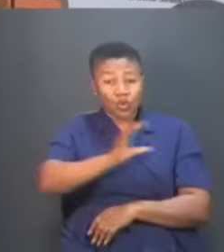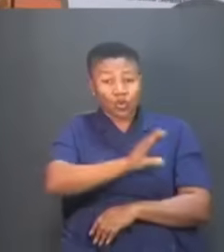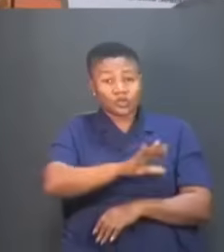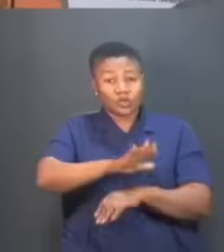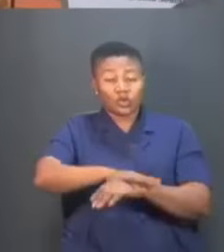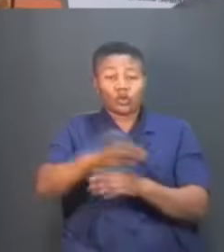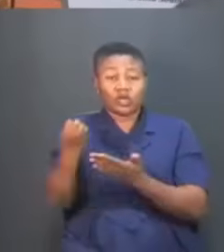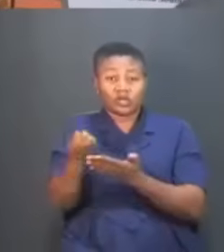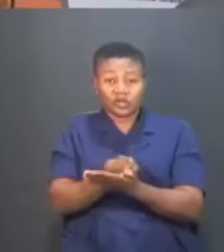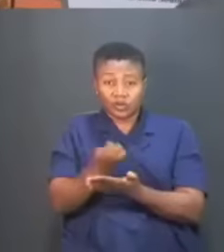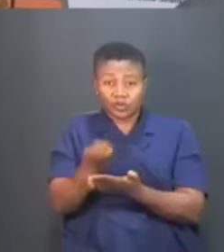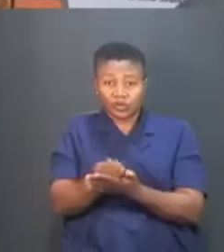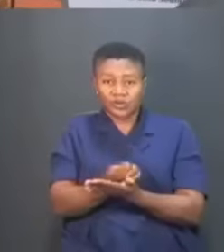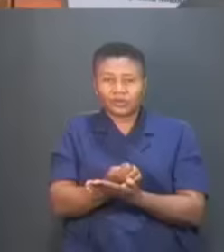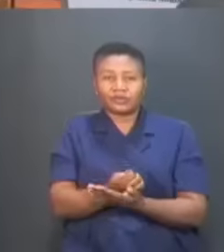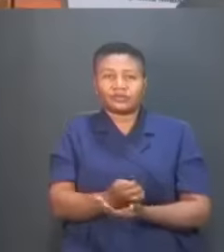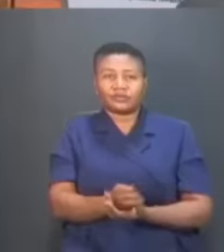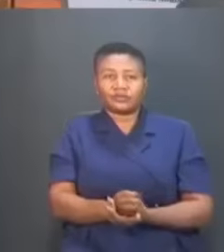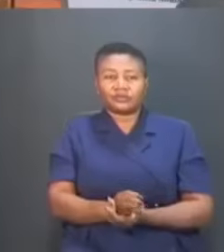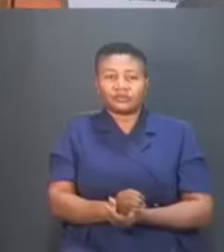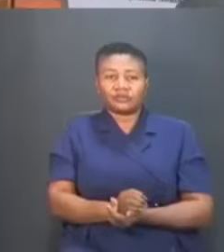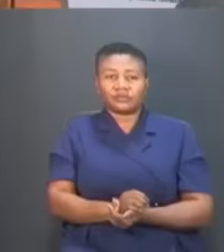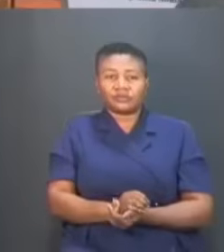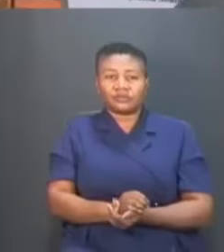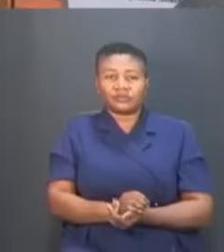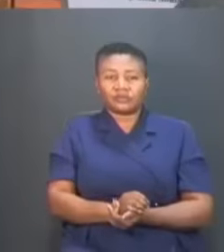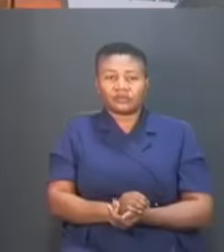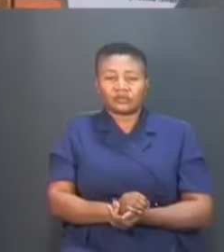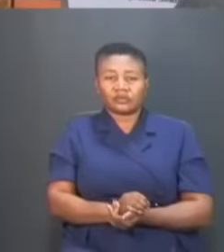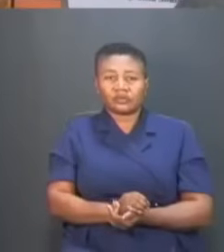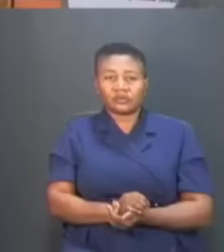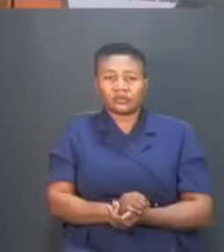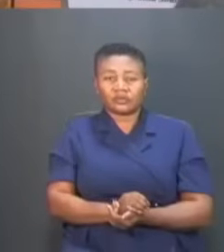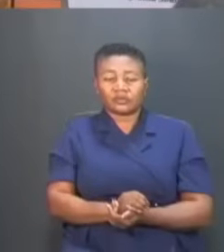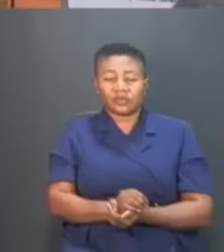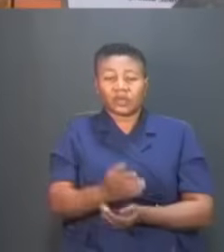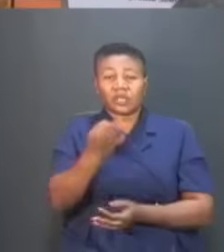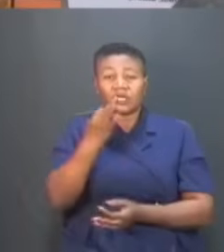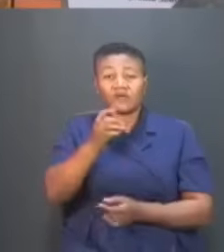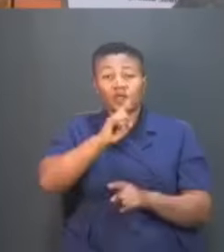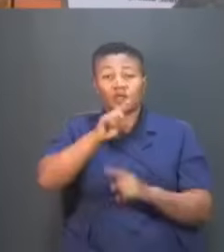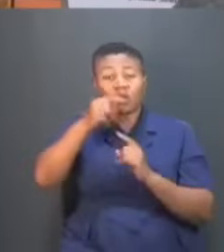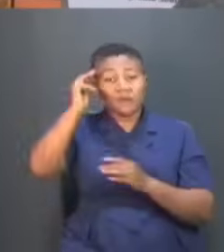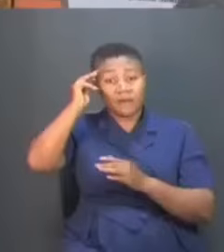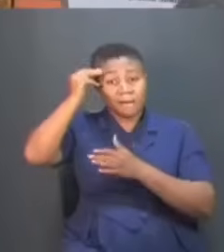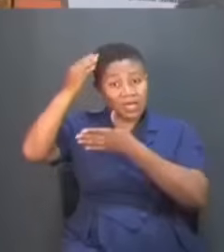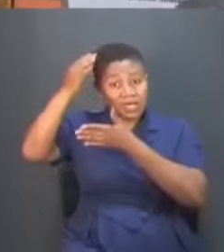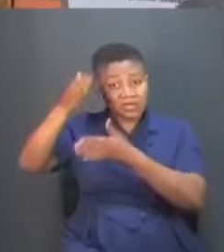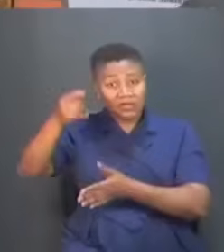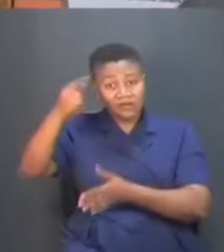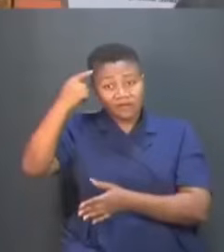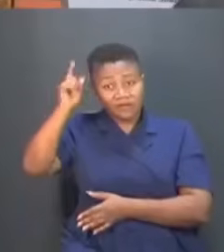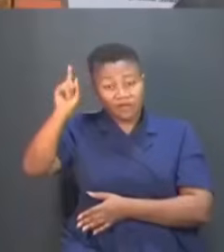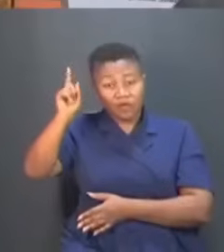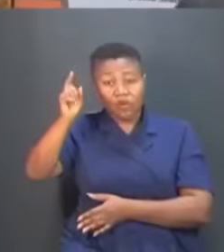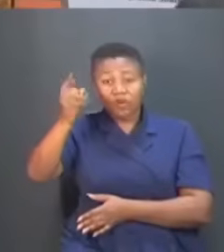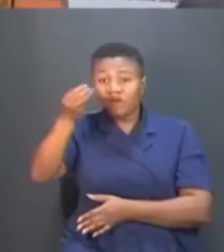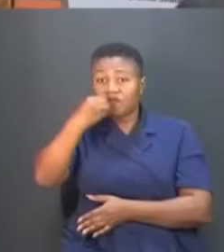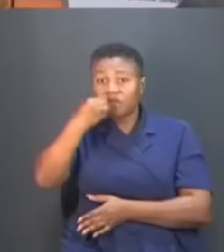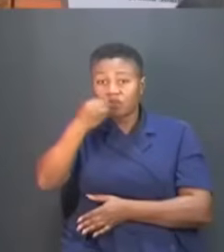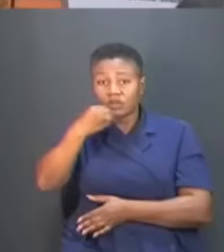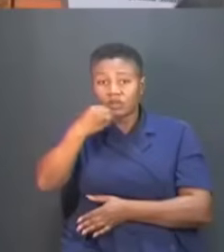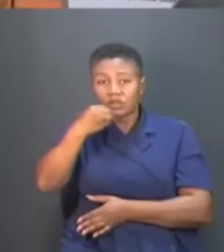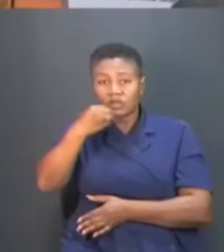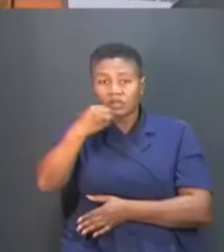reverse, if it's the Minister of Food and Agriculture that is being referred, then I guess the proper name should be